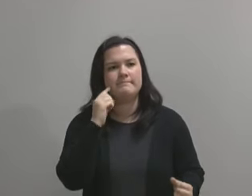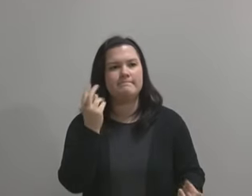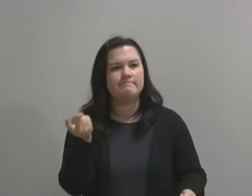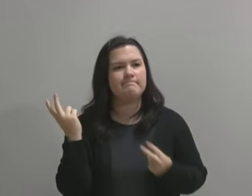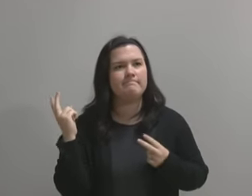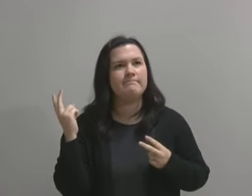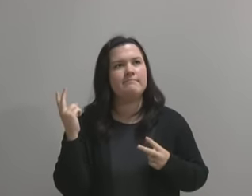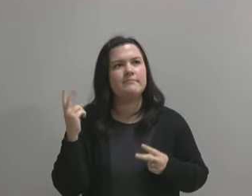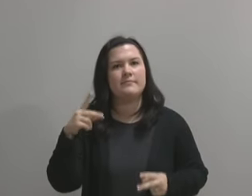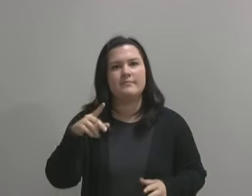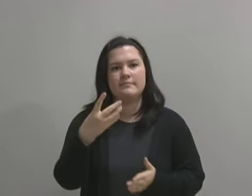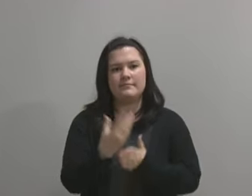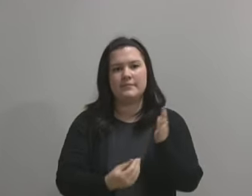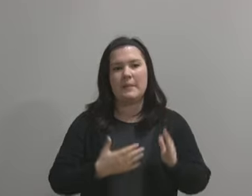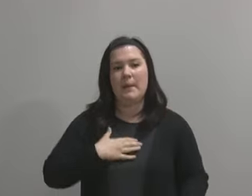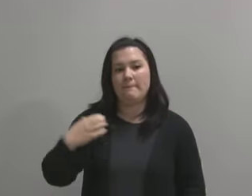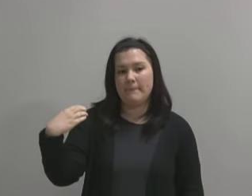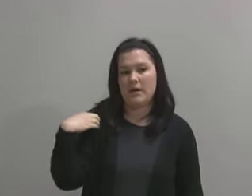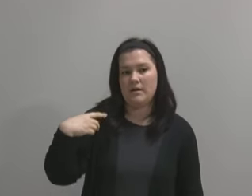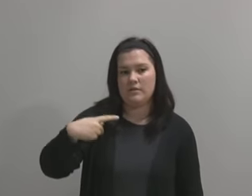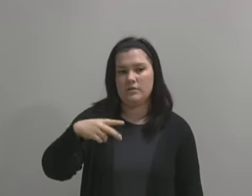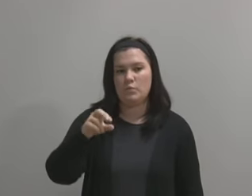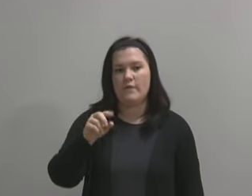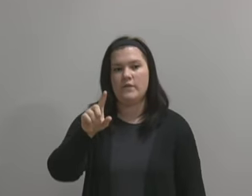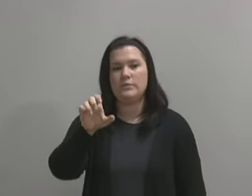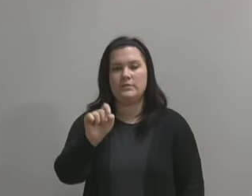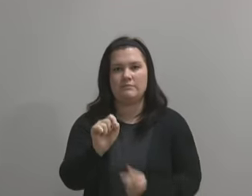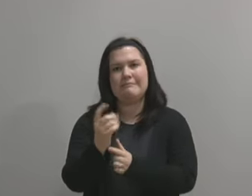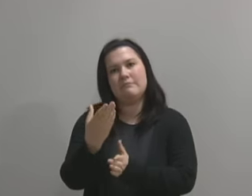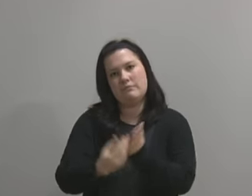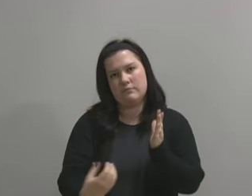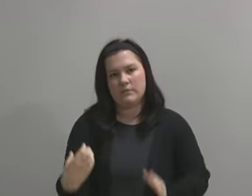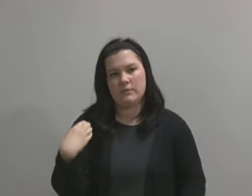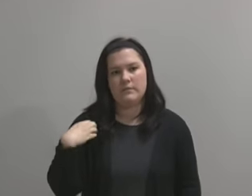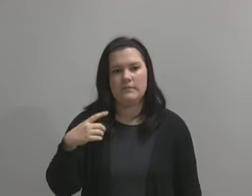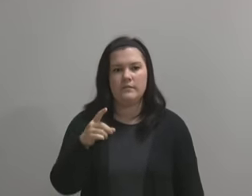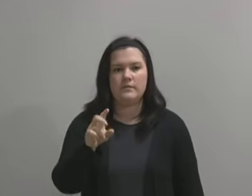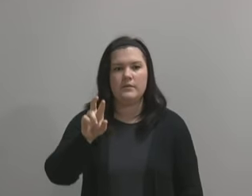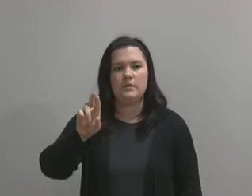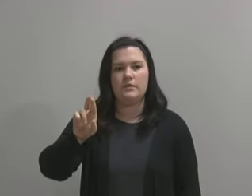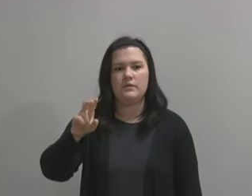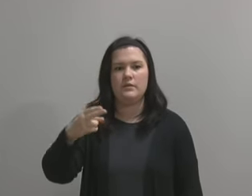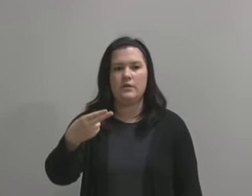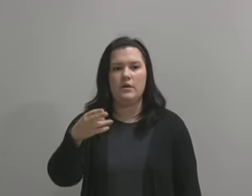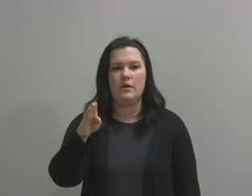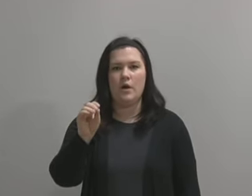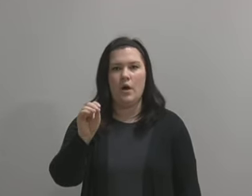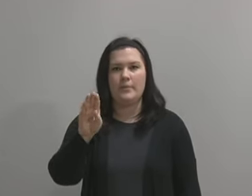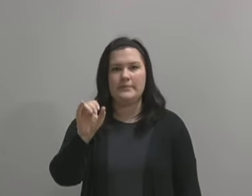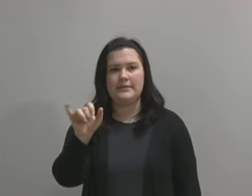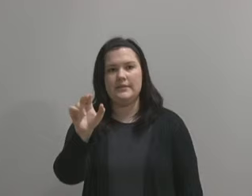provost, my boss, late boss, Dr. Hobson Wildenthal.